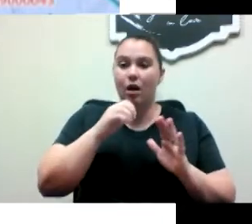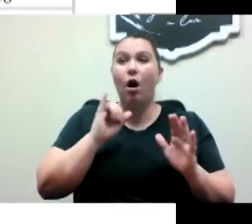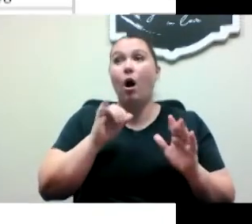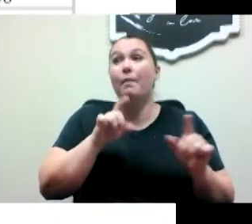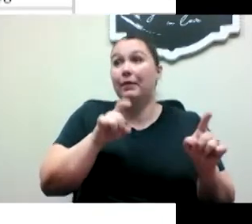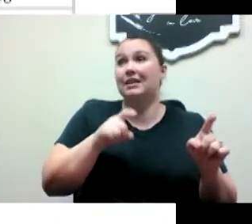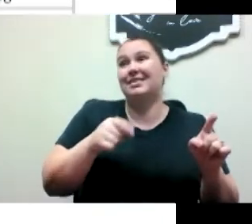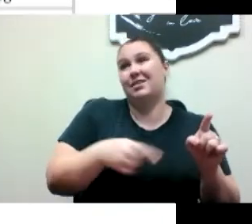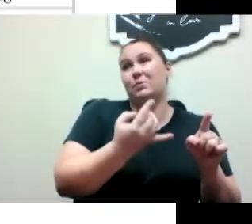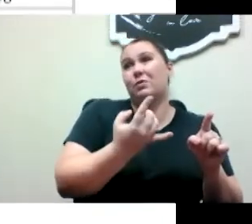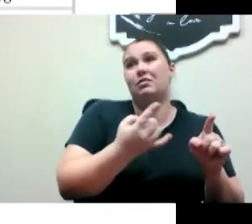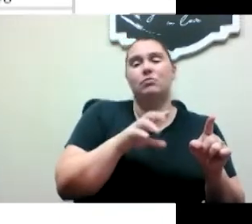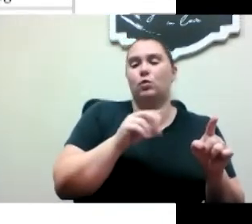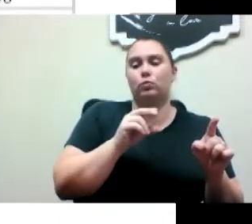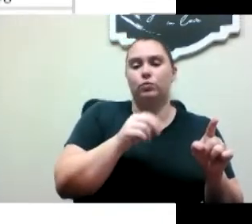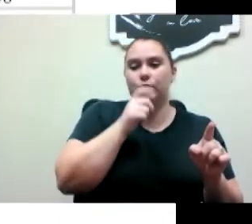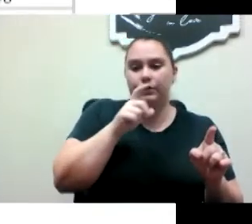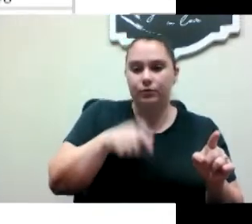another.